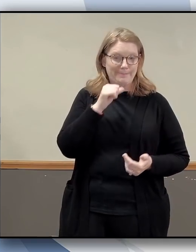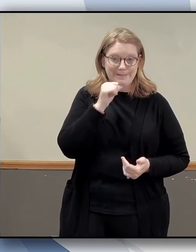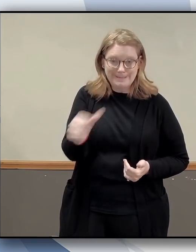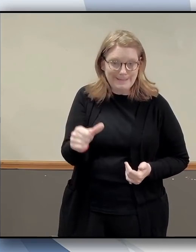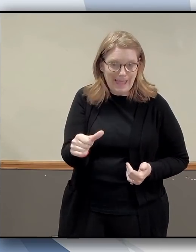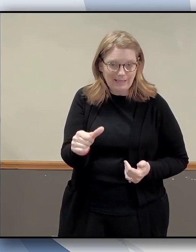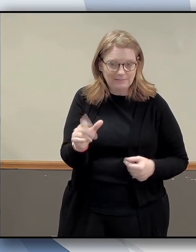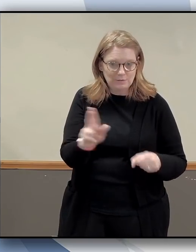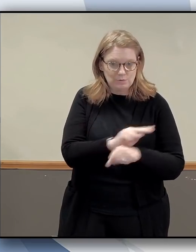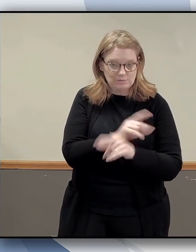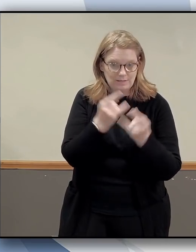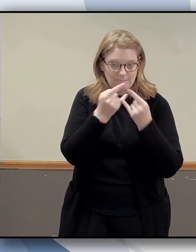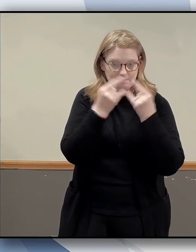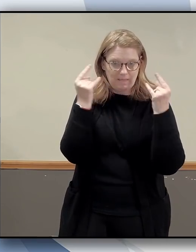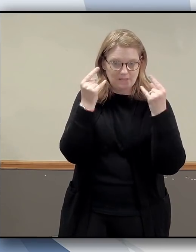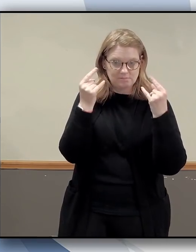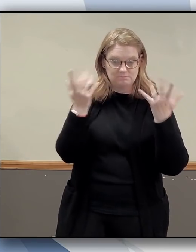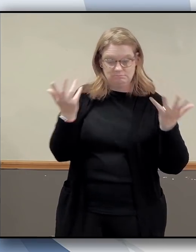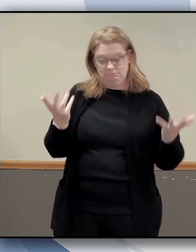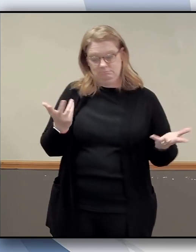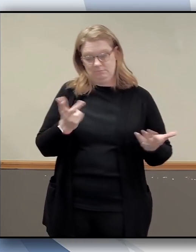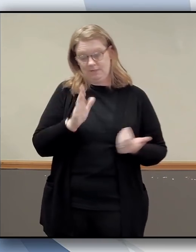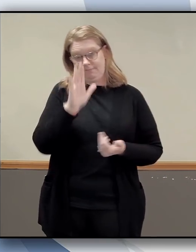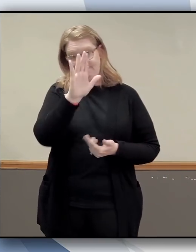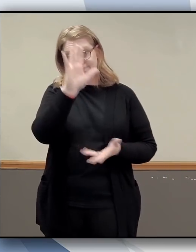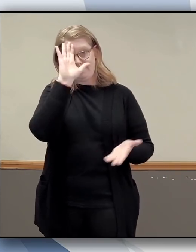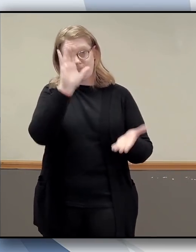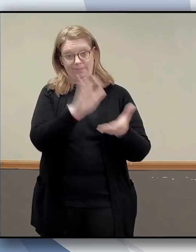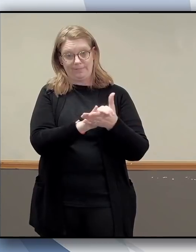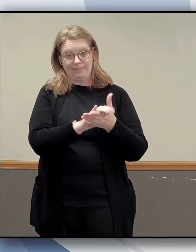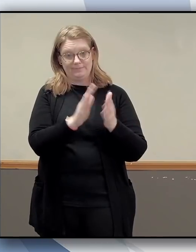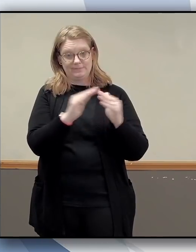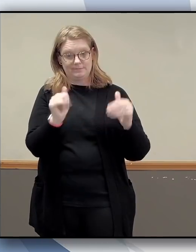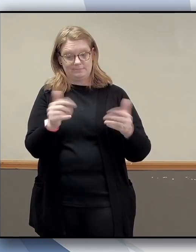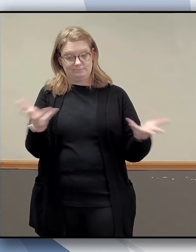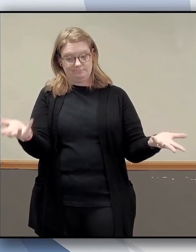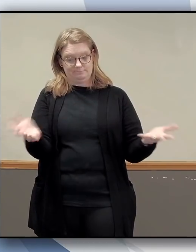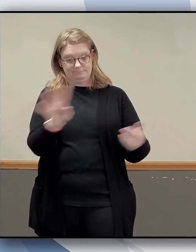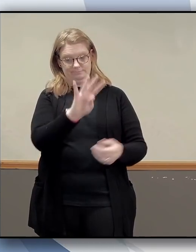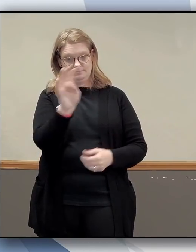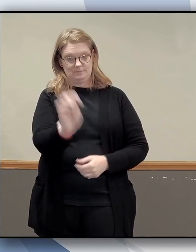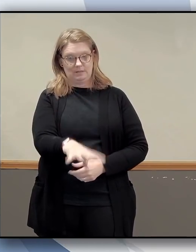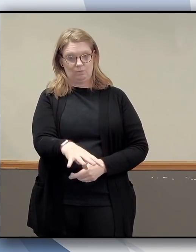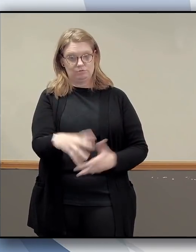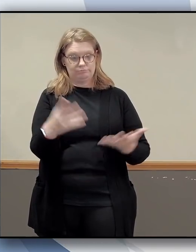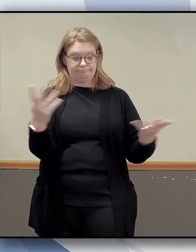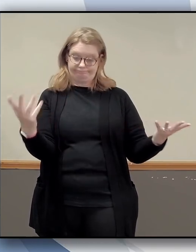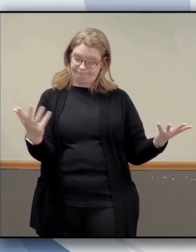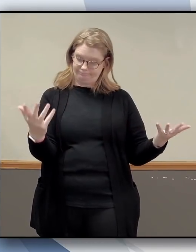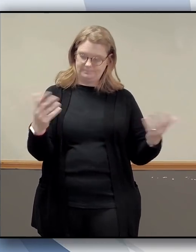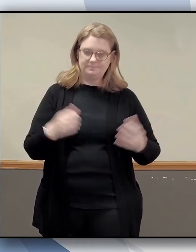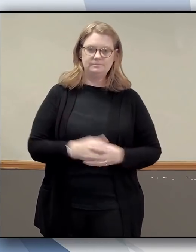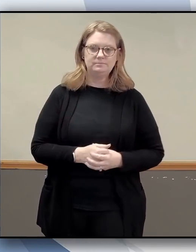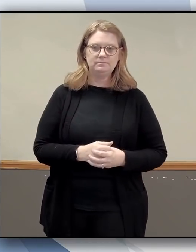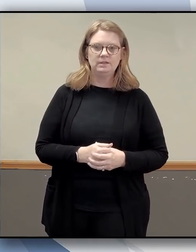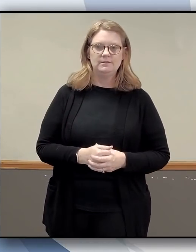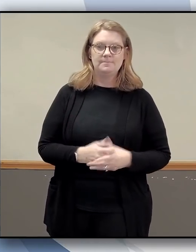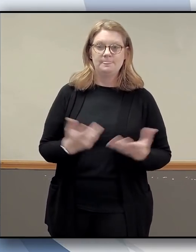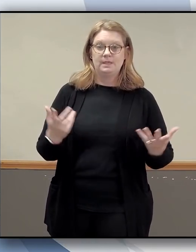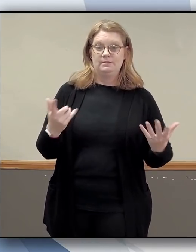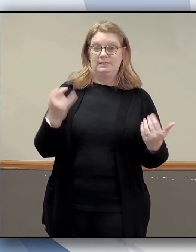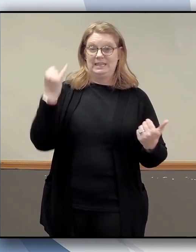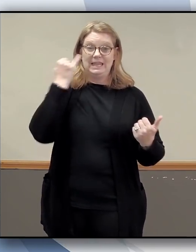can't speak to the belief system that leads them to that conclusion, but especially under any circumstances. I mean, if